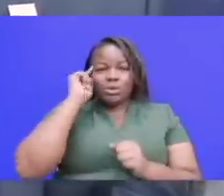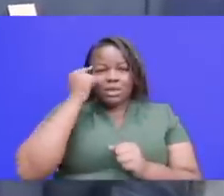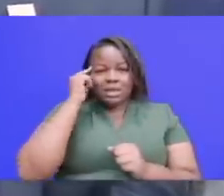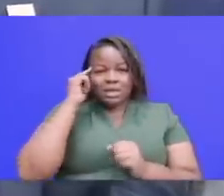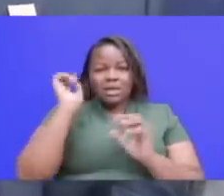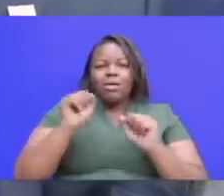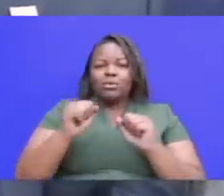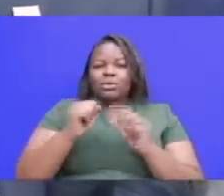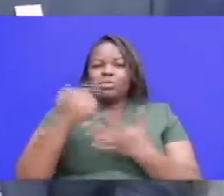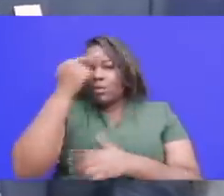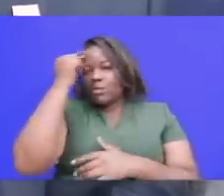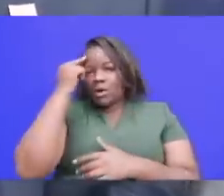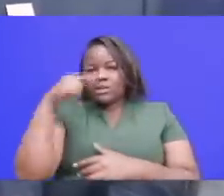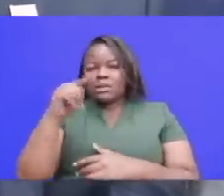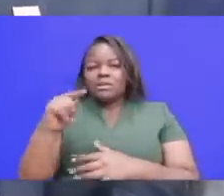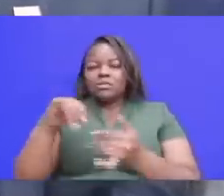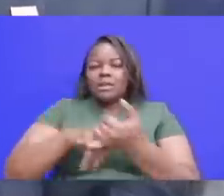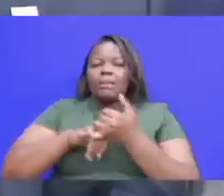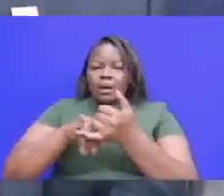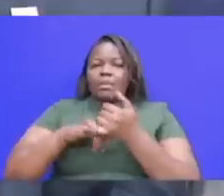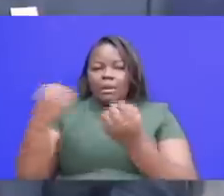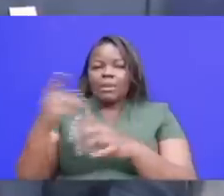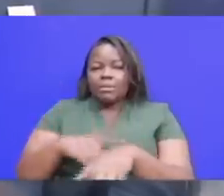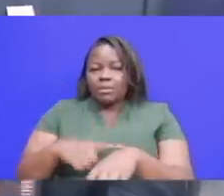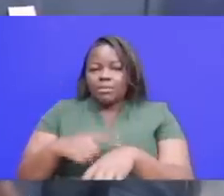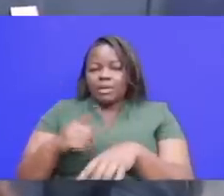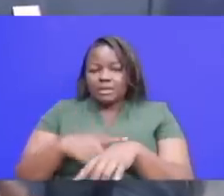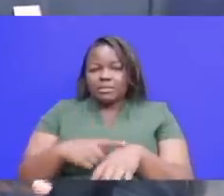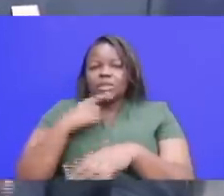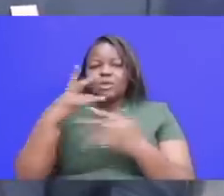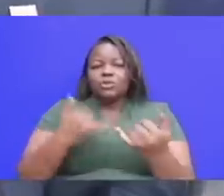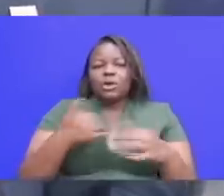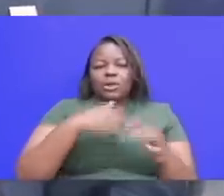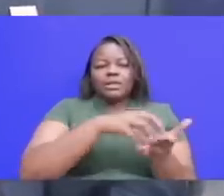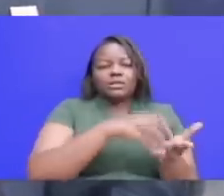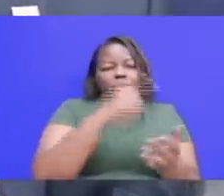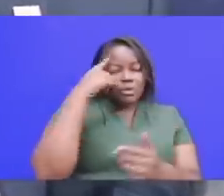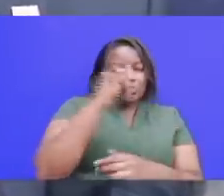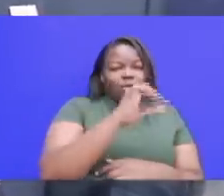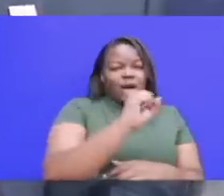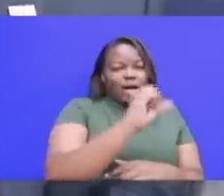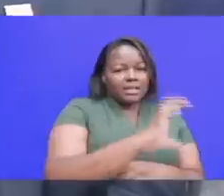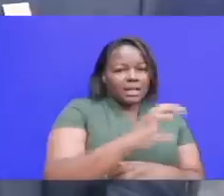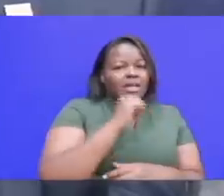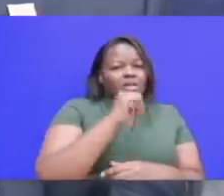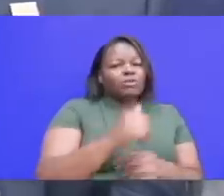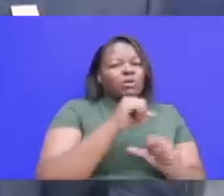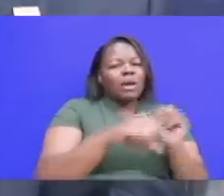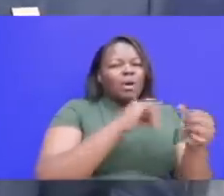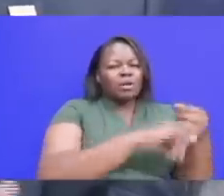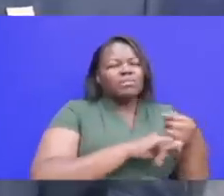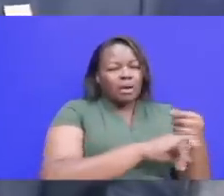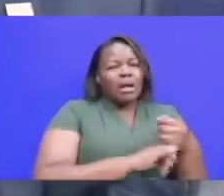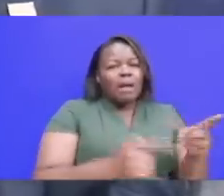it is polygamist. While we saw in the case of Isaac, it was not polygamy. It was what? It was just monogamy, mm. but